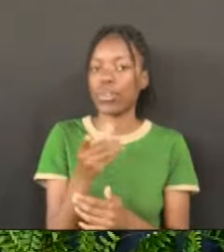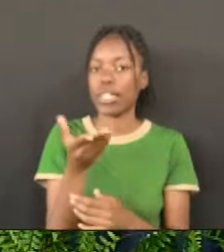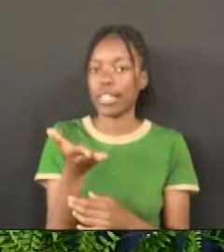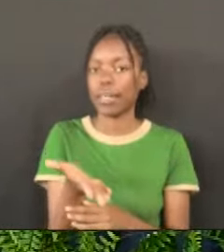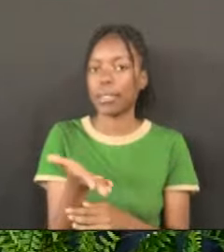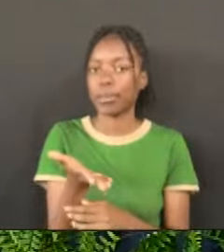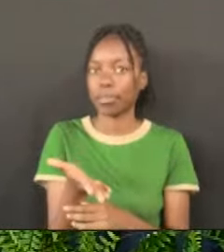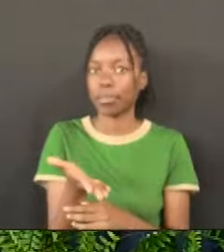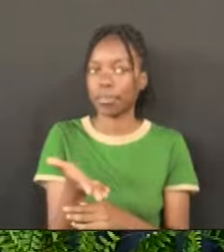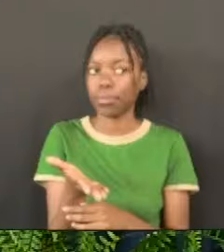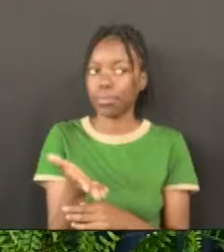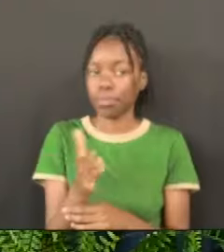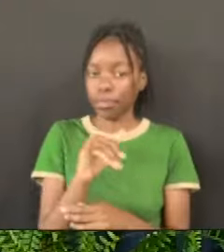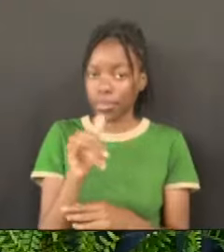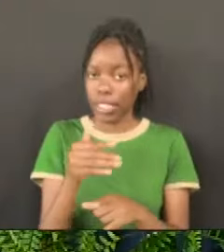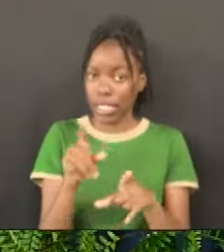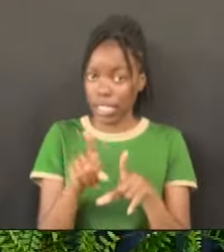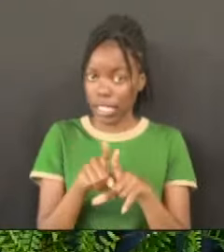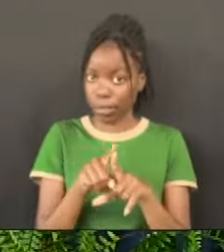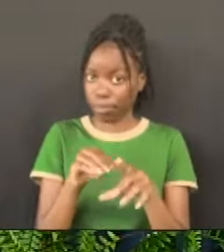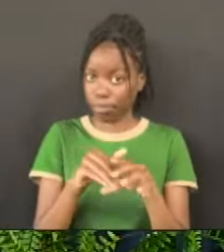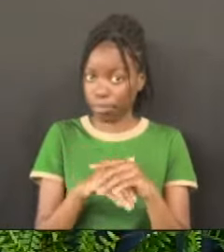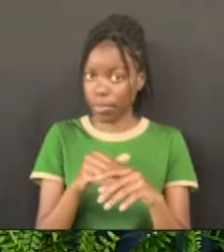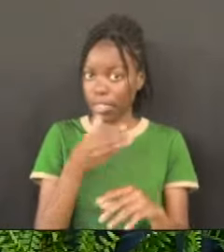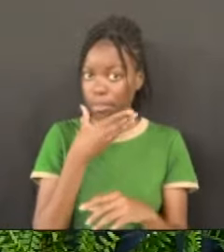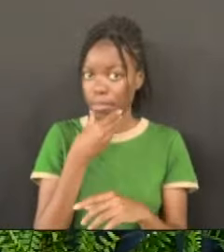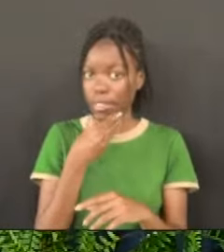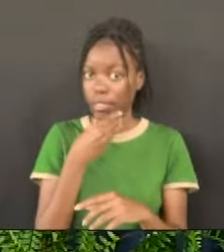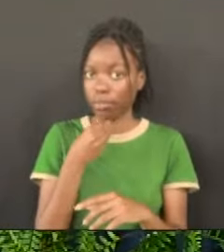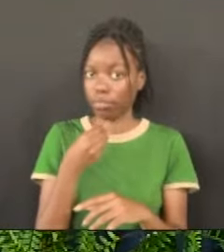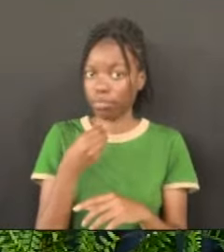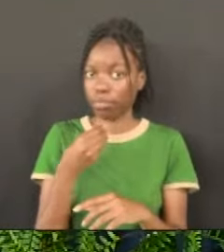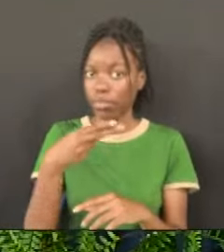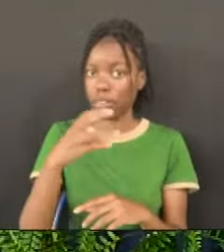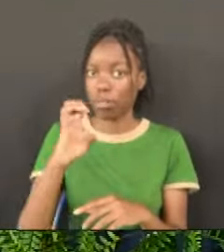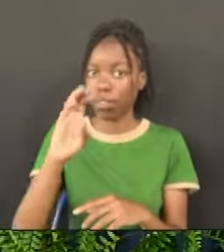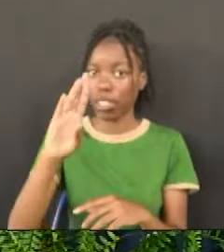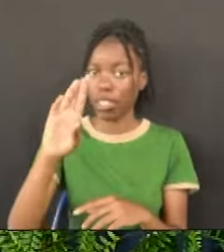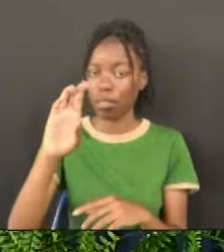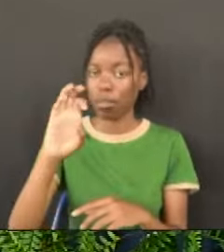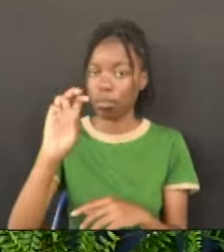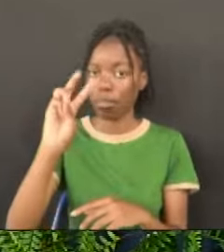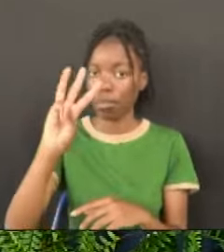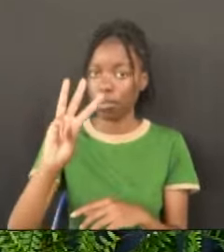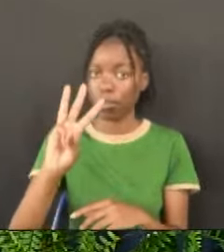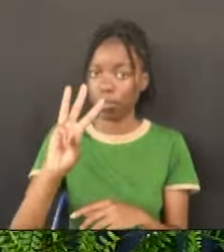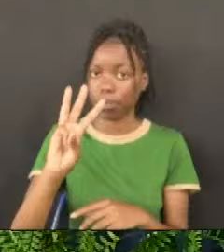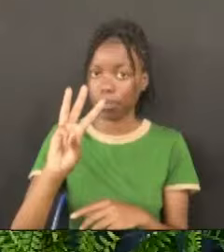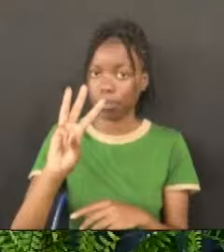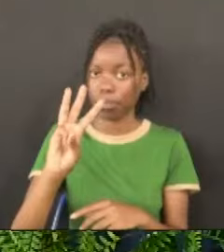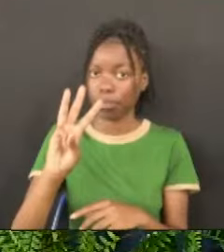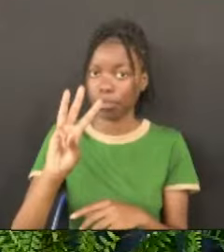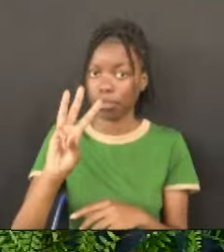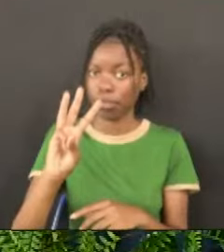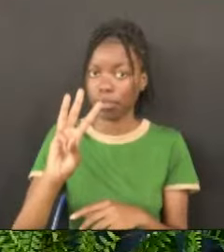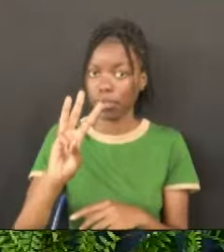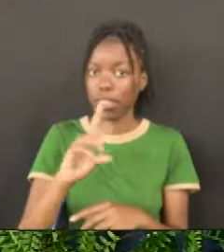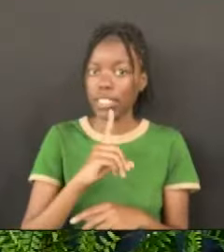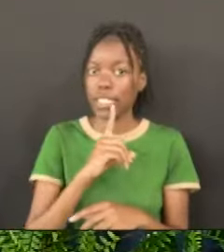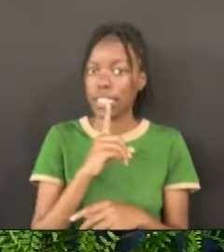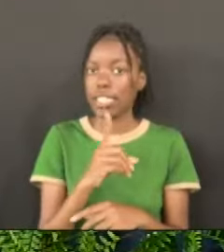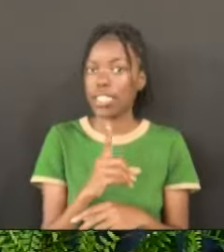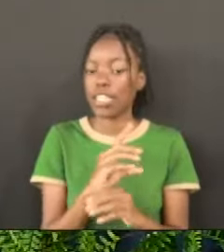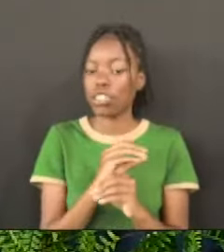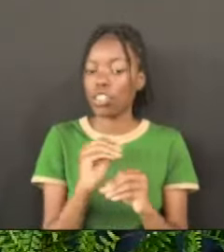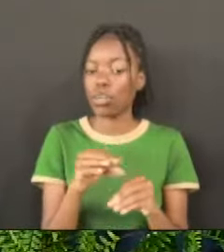Just like the case of the Hebrew men in the burning fiery furnace, he chose that you are not coming out of